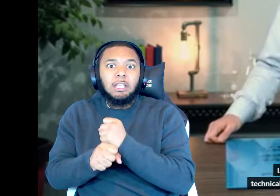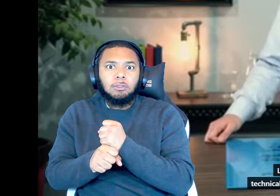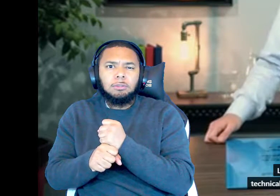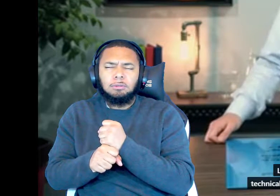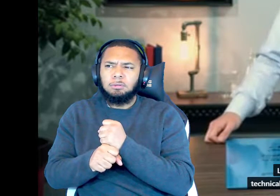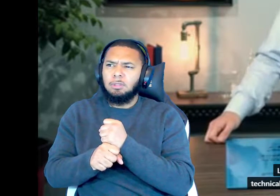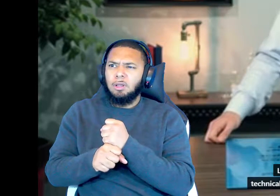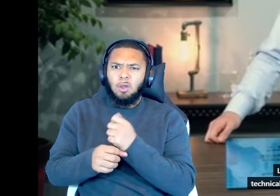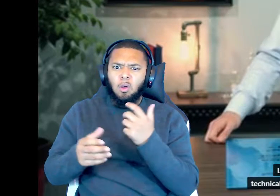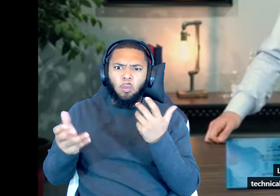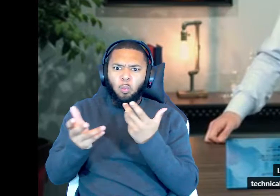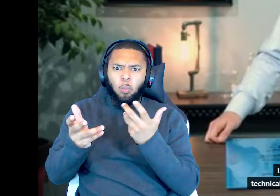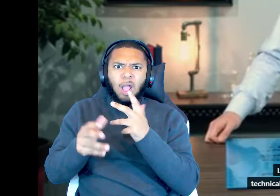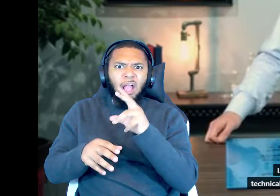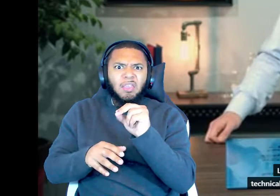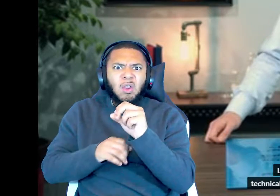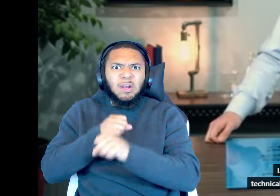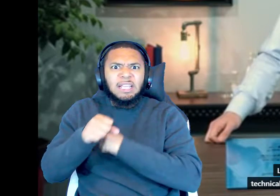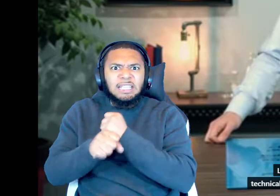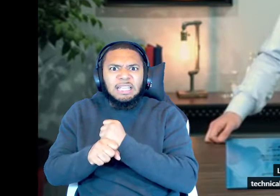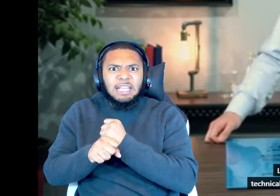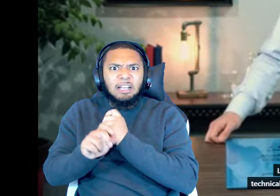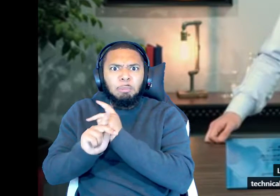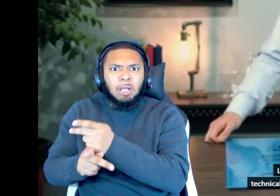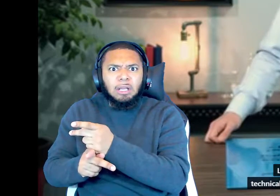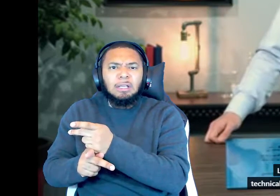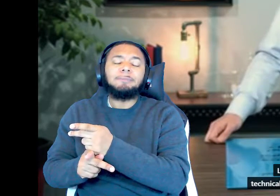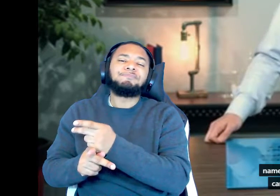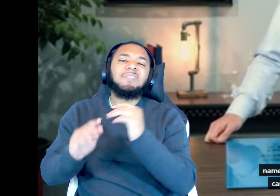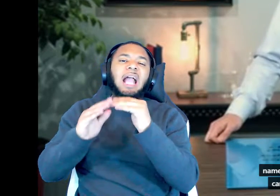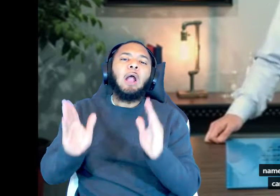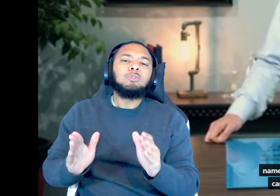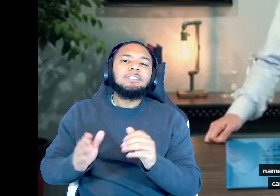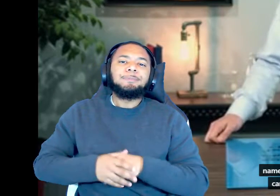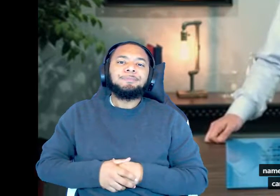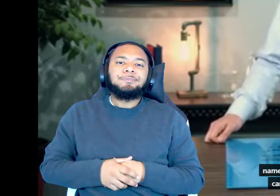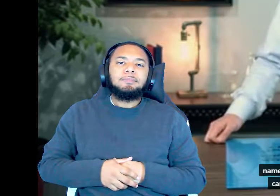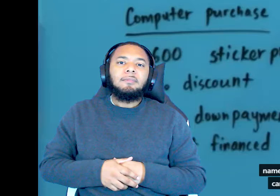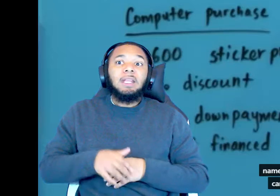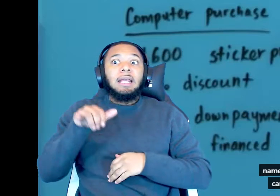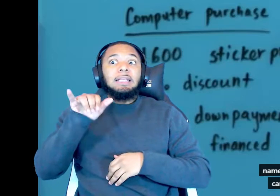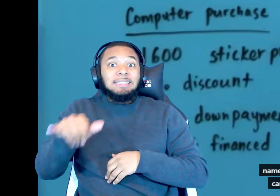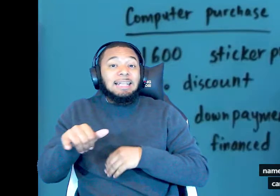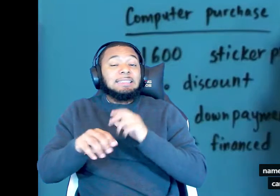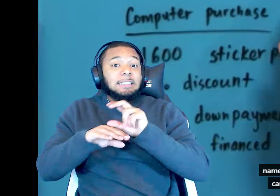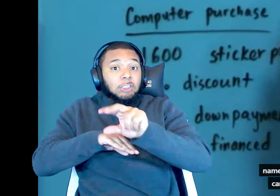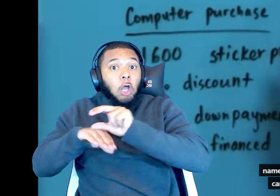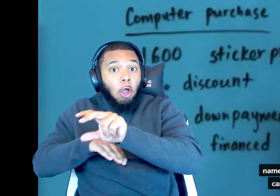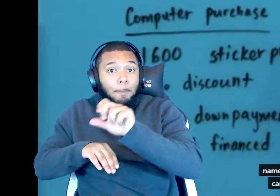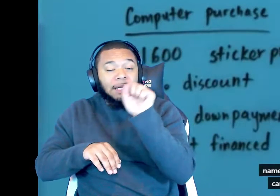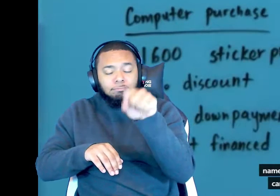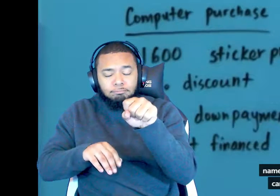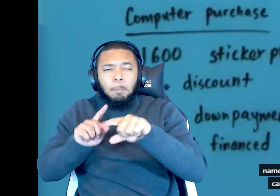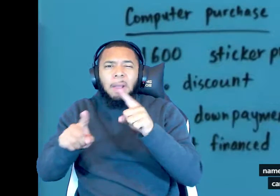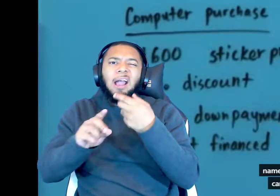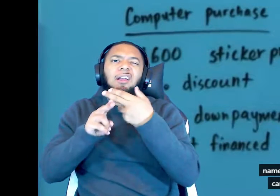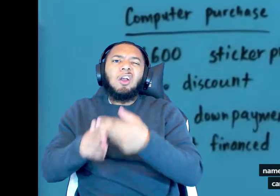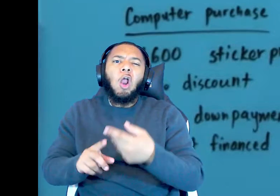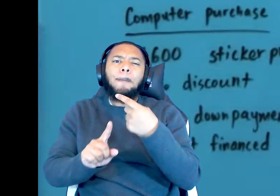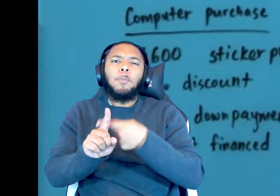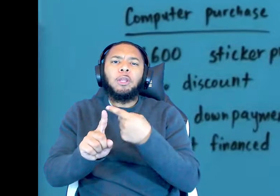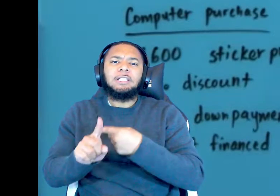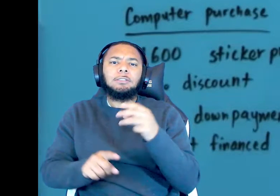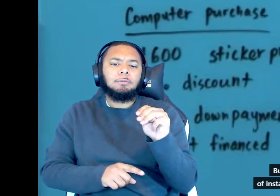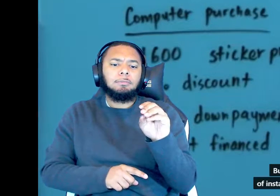house, that's technically an installment loan. It has a special name, it's called a mortgage. But that can take you 30 years to pay